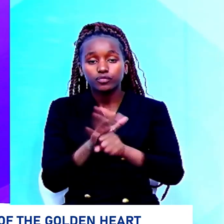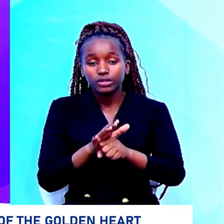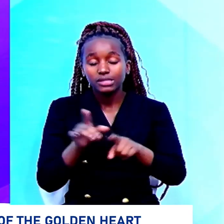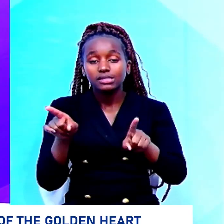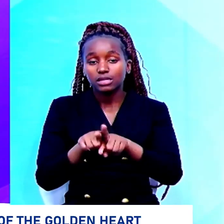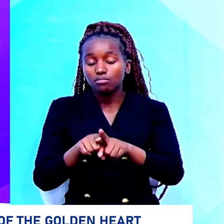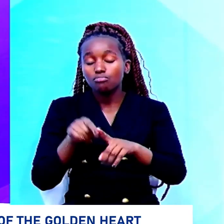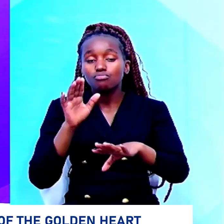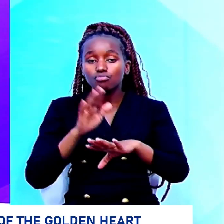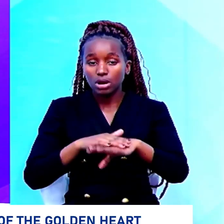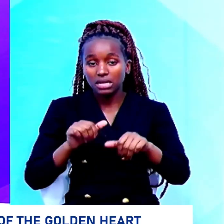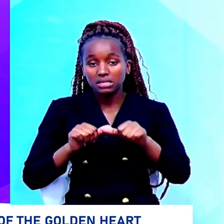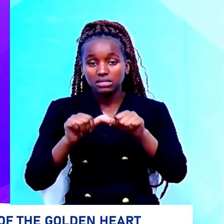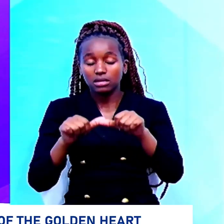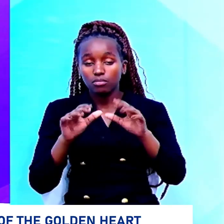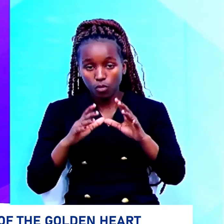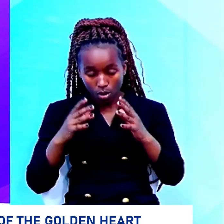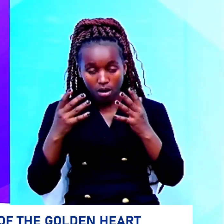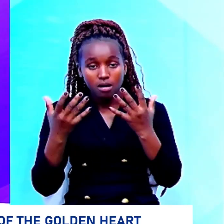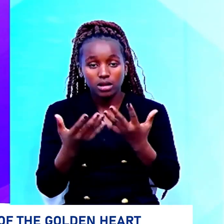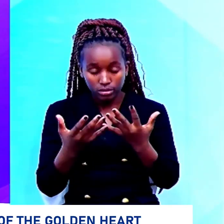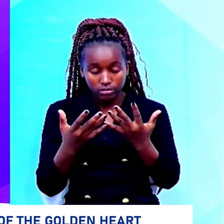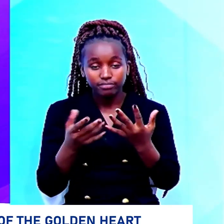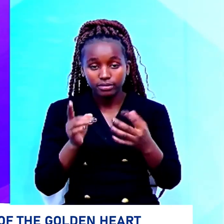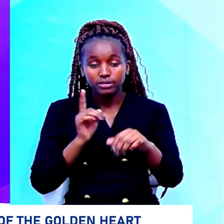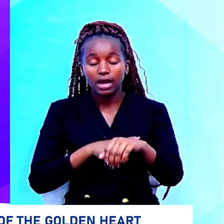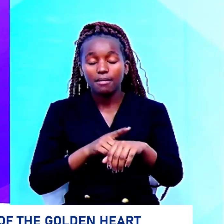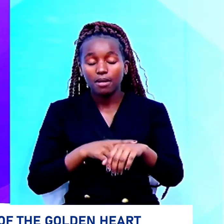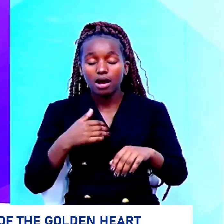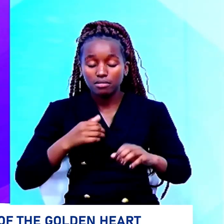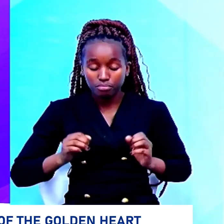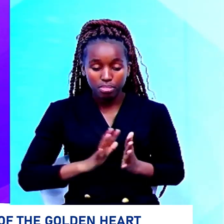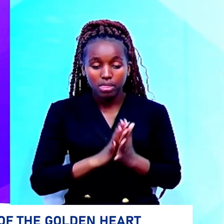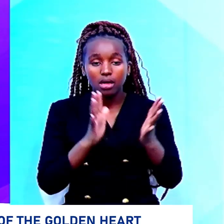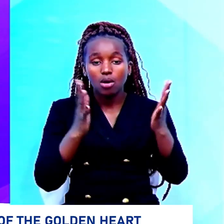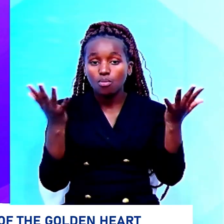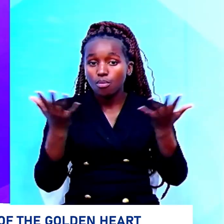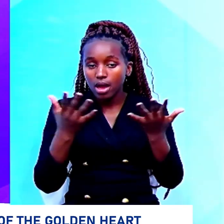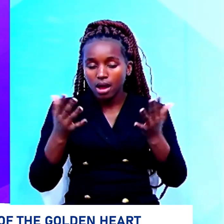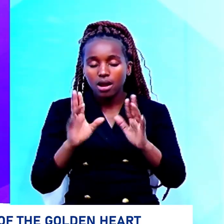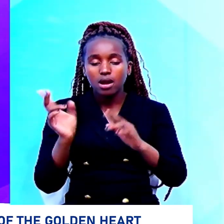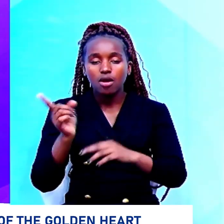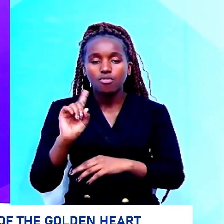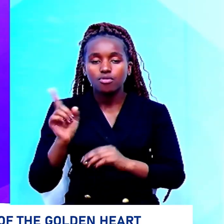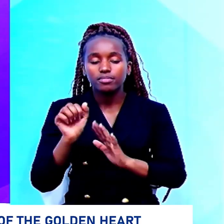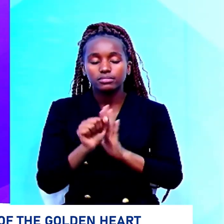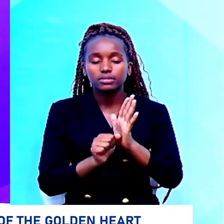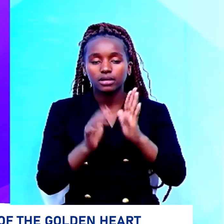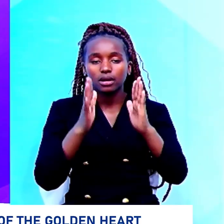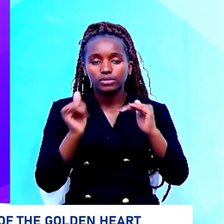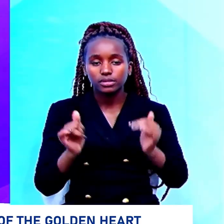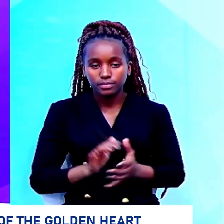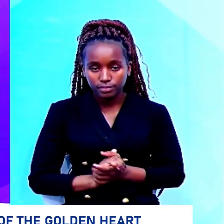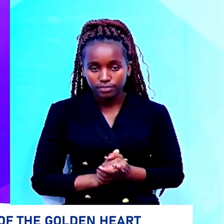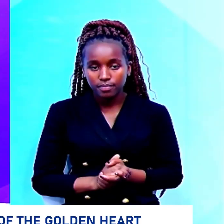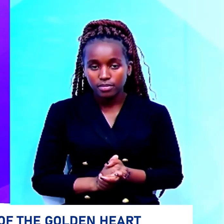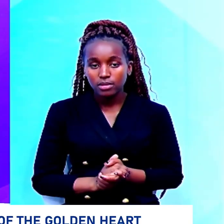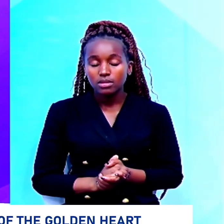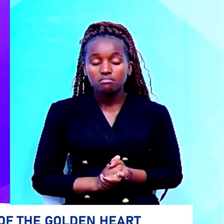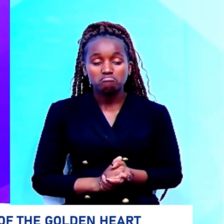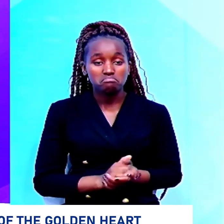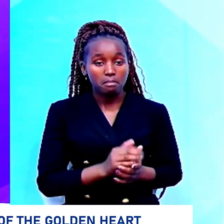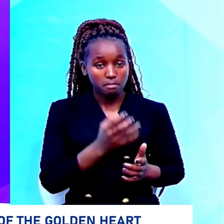and sustainable world during a ceremony at Nairobi's State House. Ruto recognized Ban